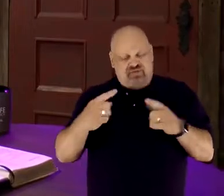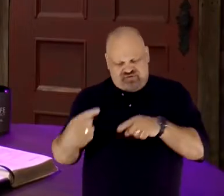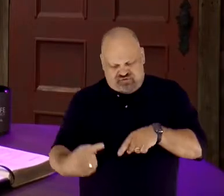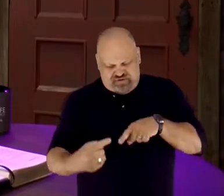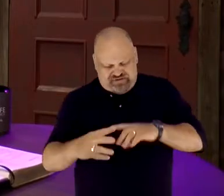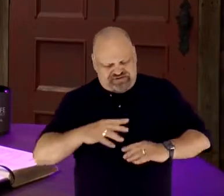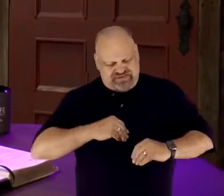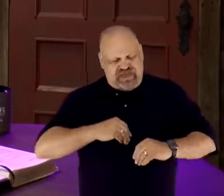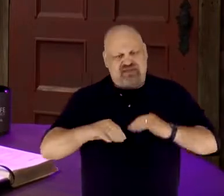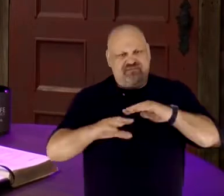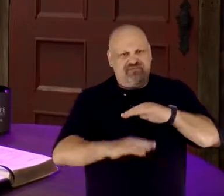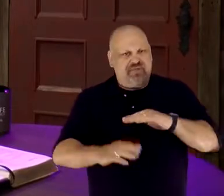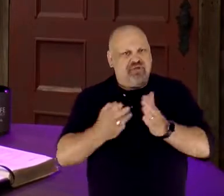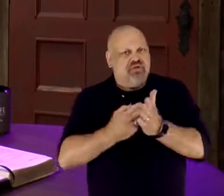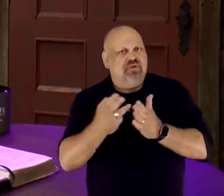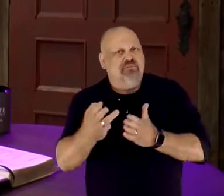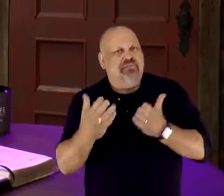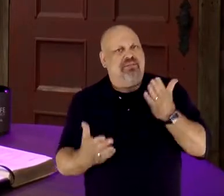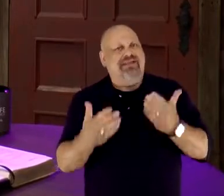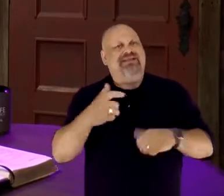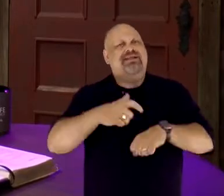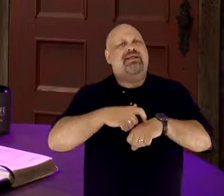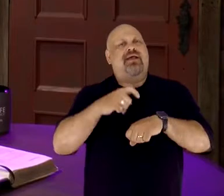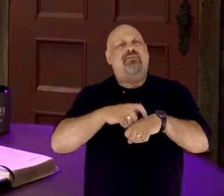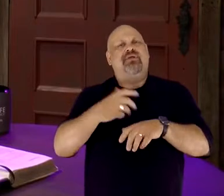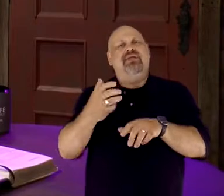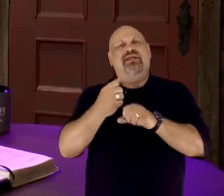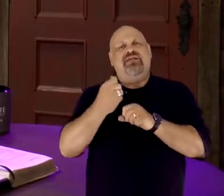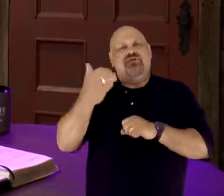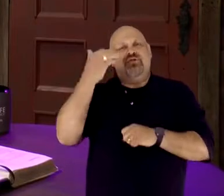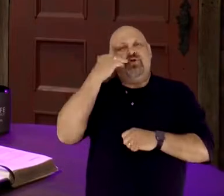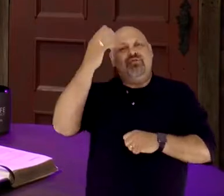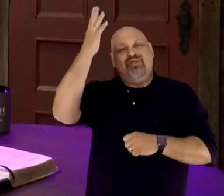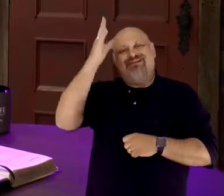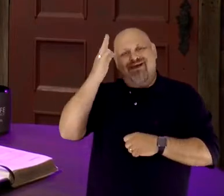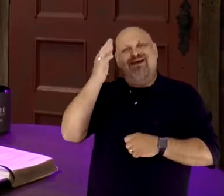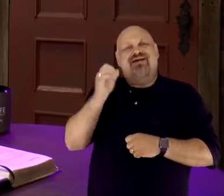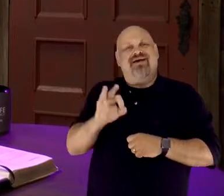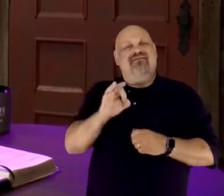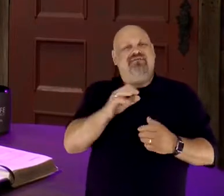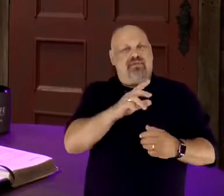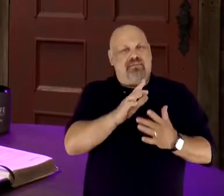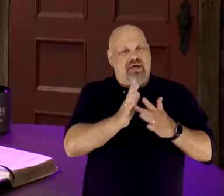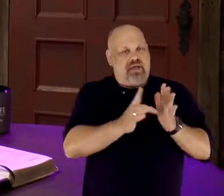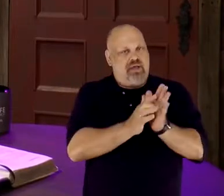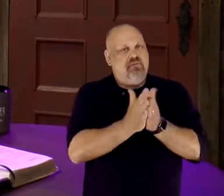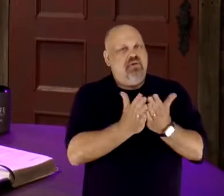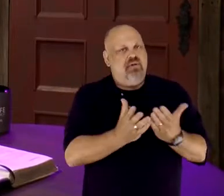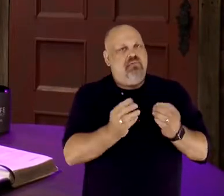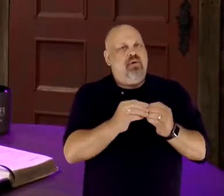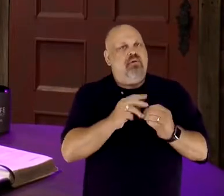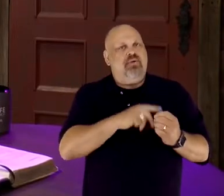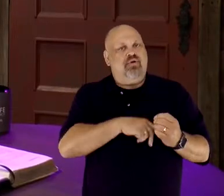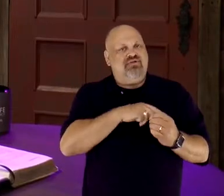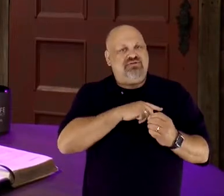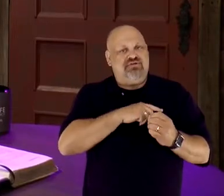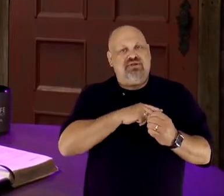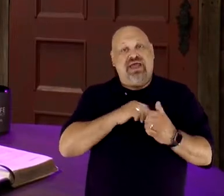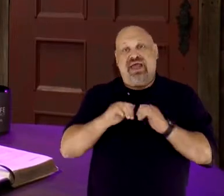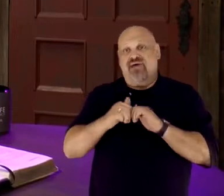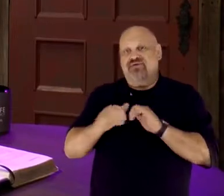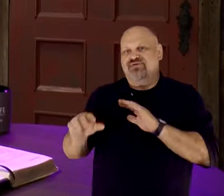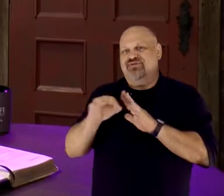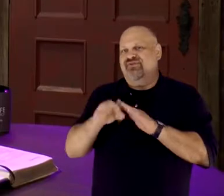fundamental truth, perhaps it's time to get to know the God of the Bible more personally by choosing to follow Jesus